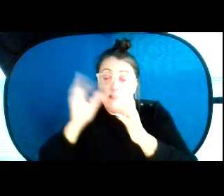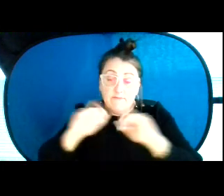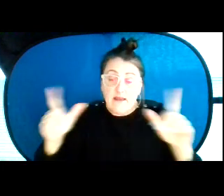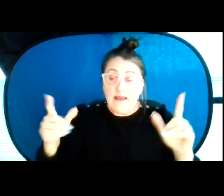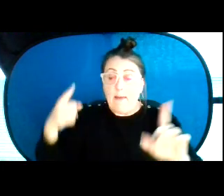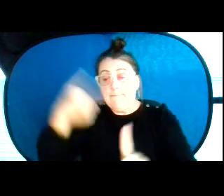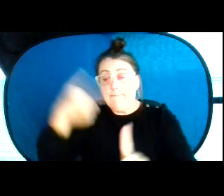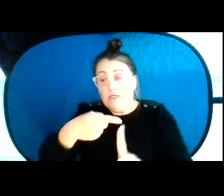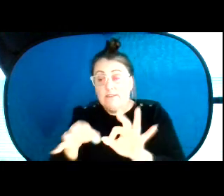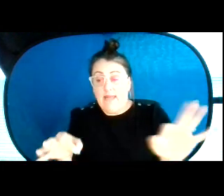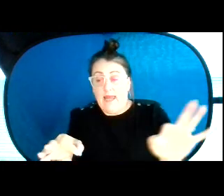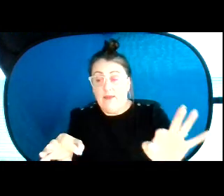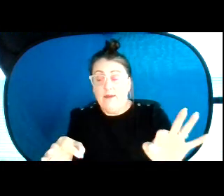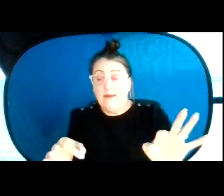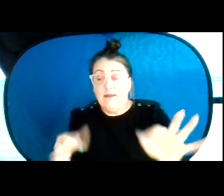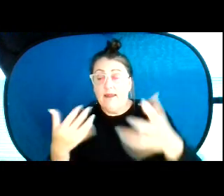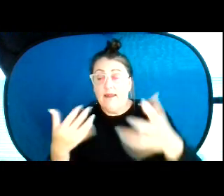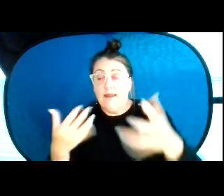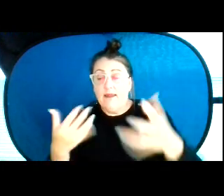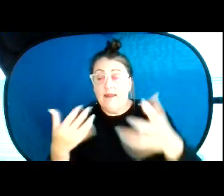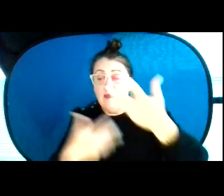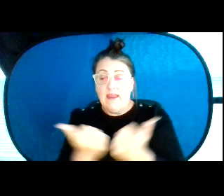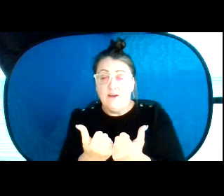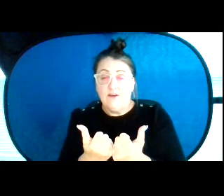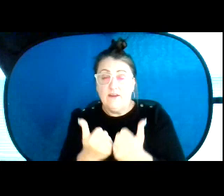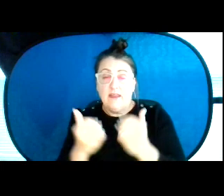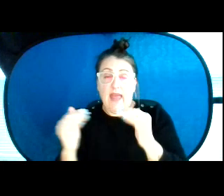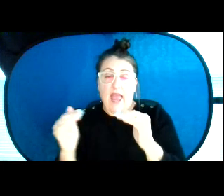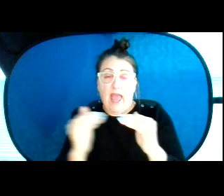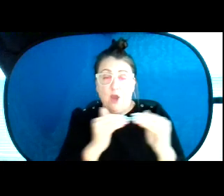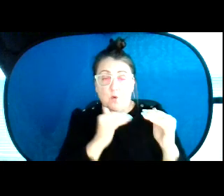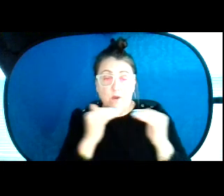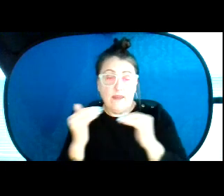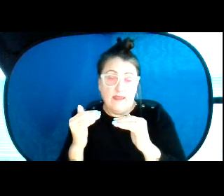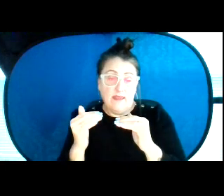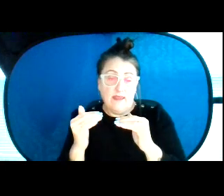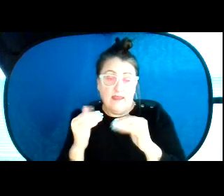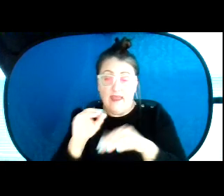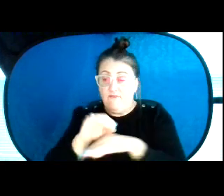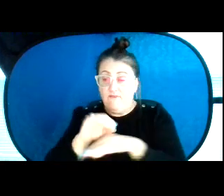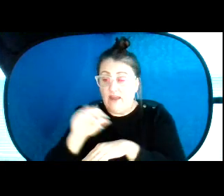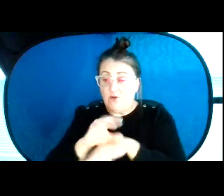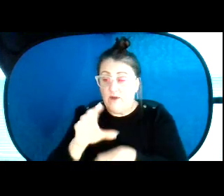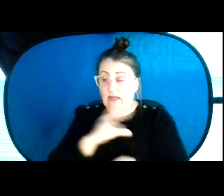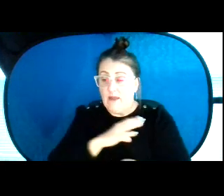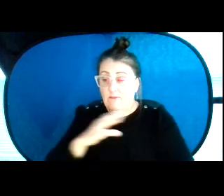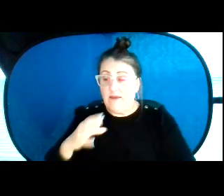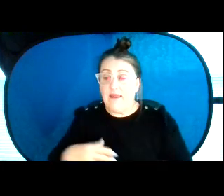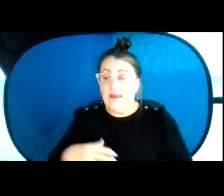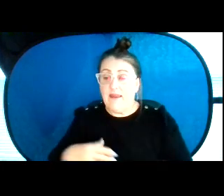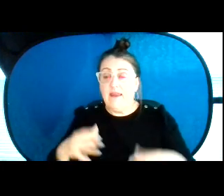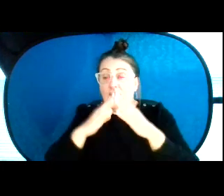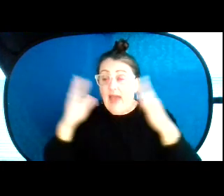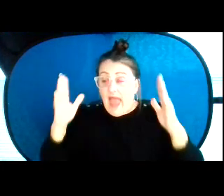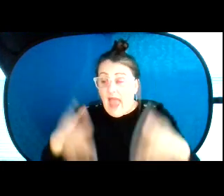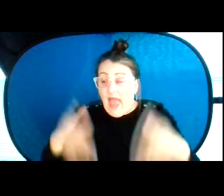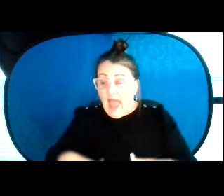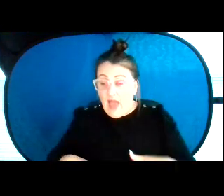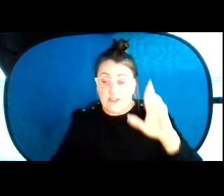statement of the Interagency Equity Advisory Committee. On behalf of Congressman Adam Gray and the United States House of Representatives, thank you for your invaluable service to our